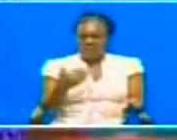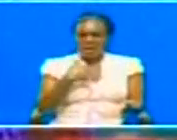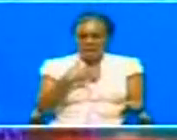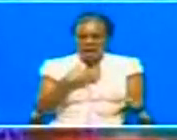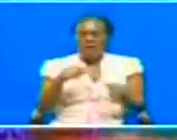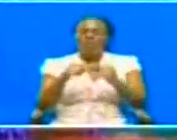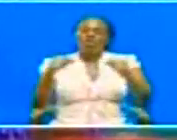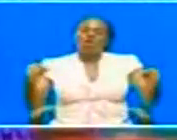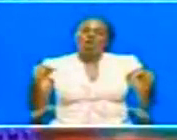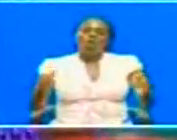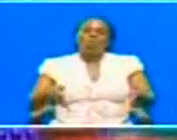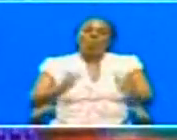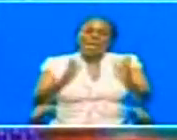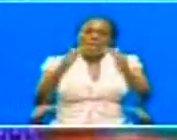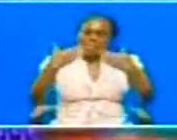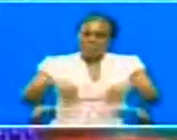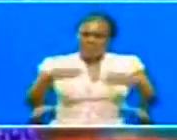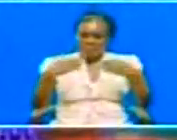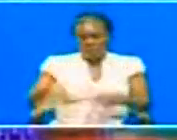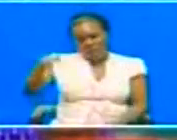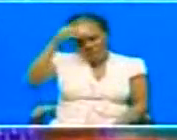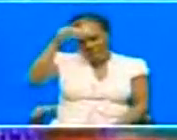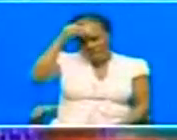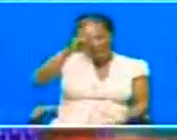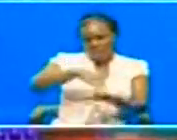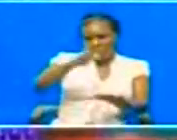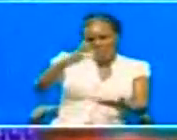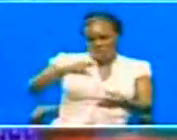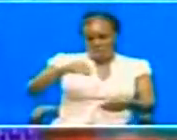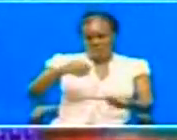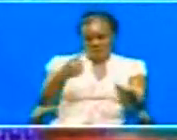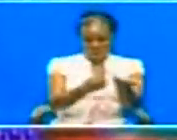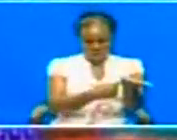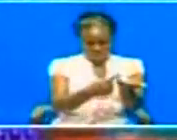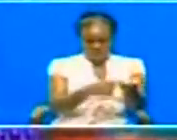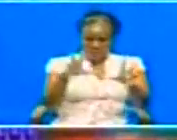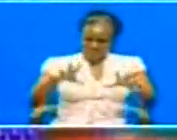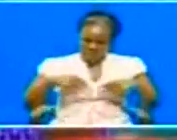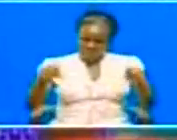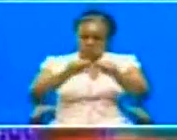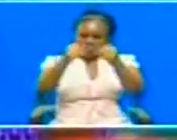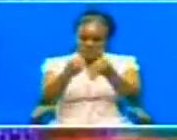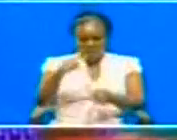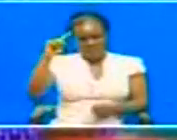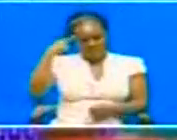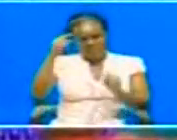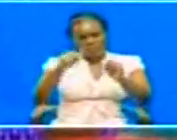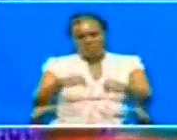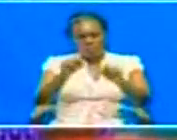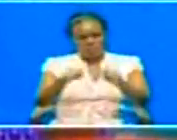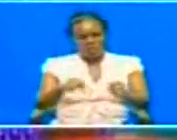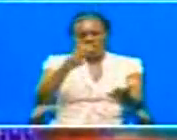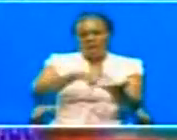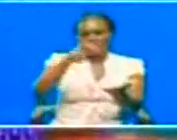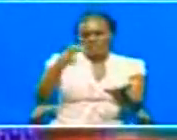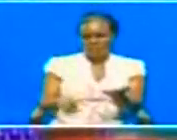have a long way to go, by the time people learn more about people with albinism, accept them in the society and all that, I think it might be still an